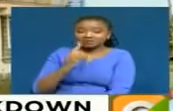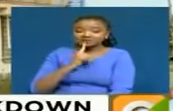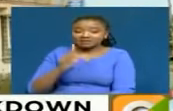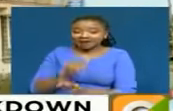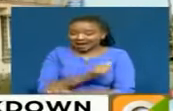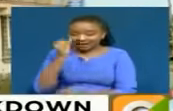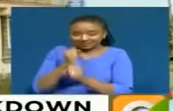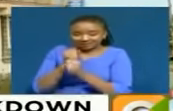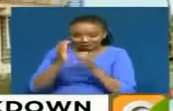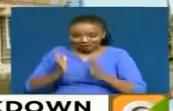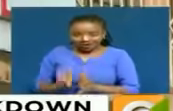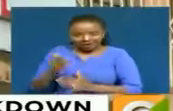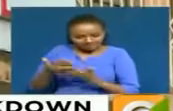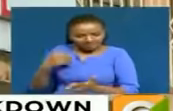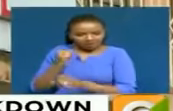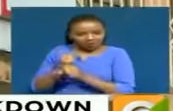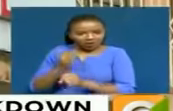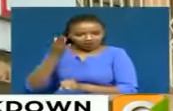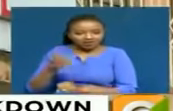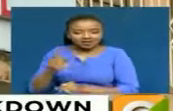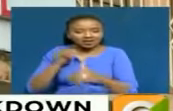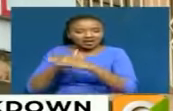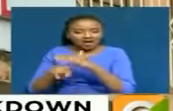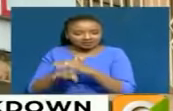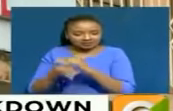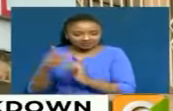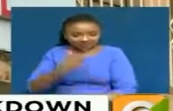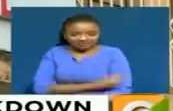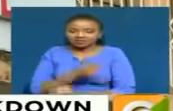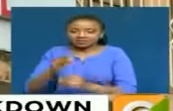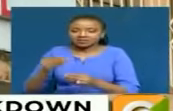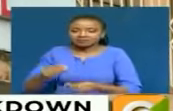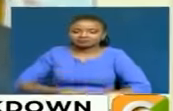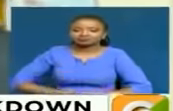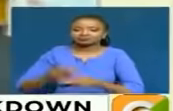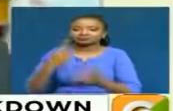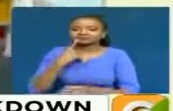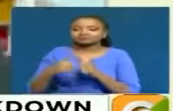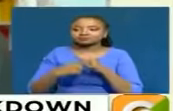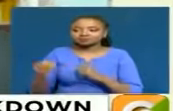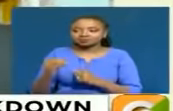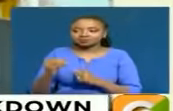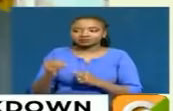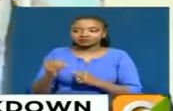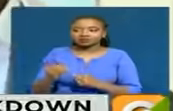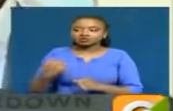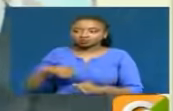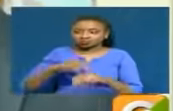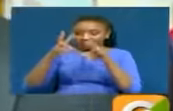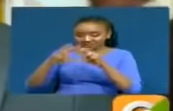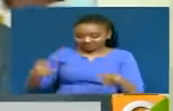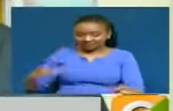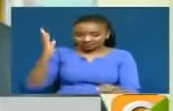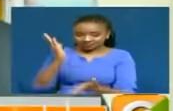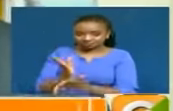the hospital who had access to the vaccines administered the 160 doses. We have since ascertained that one of our staff